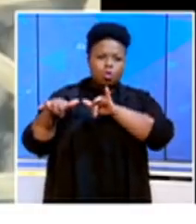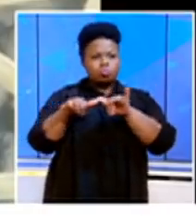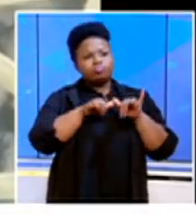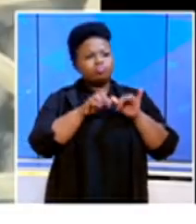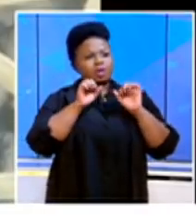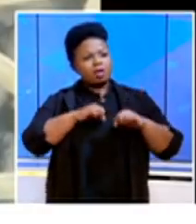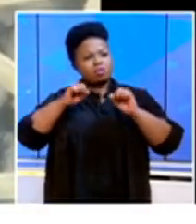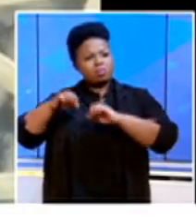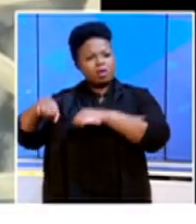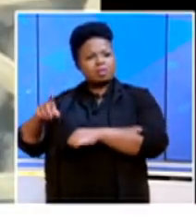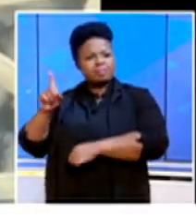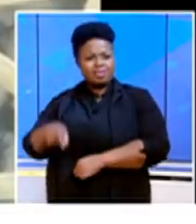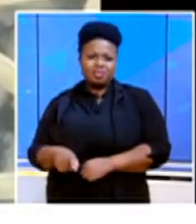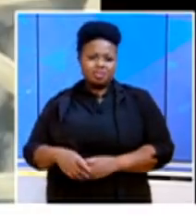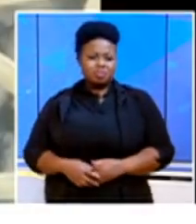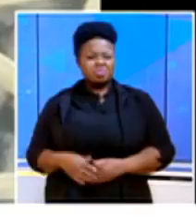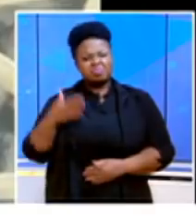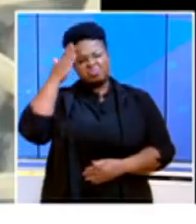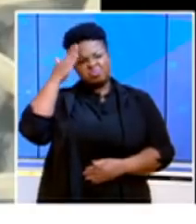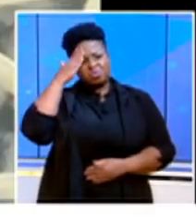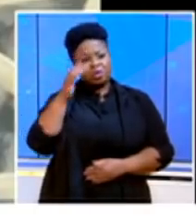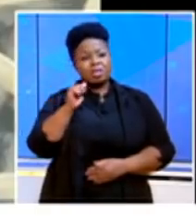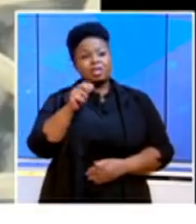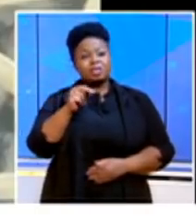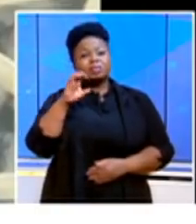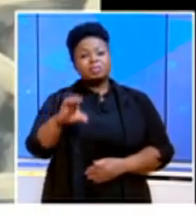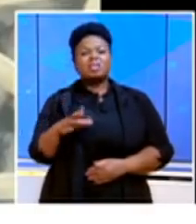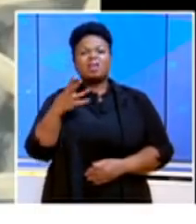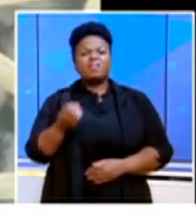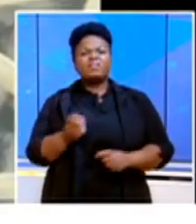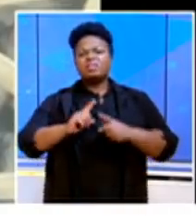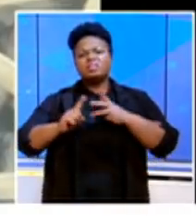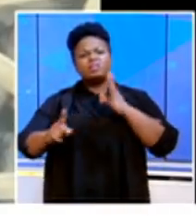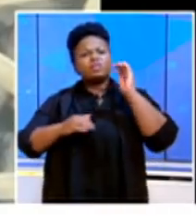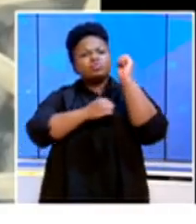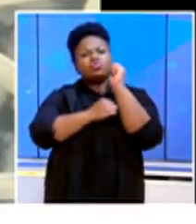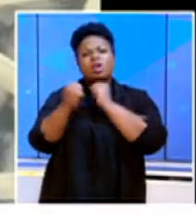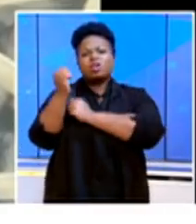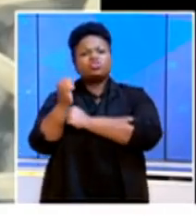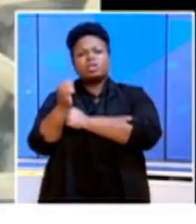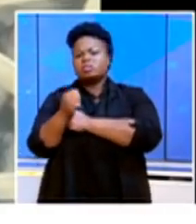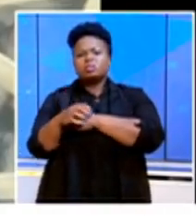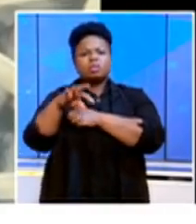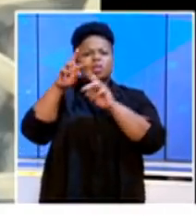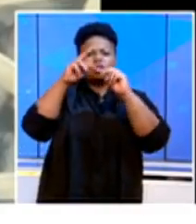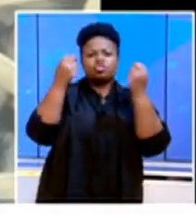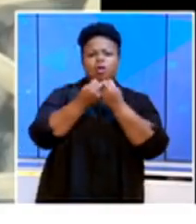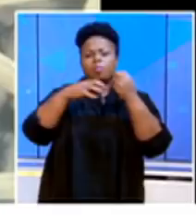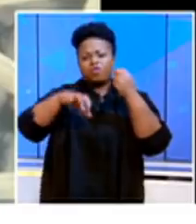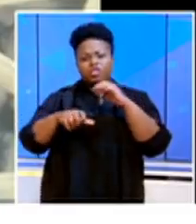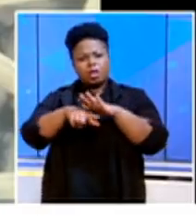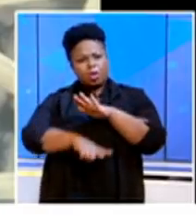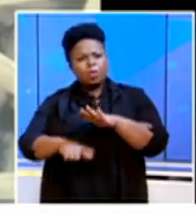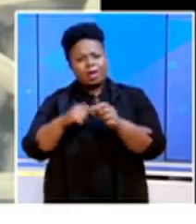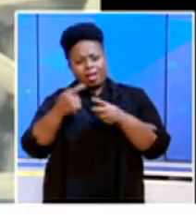You'd appreciate that the ANC has got a network of structures throughout the country. So in terms of how it executes